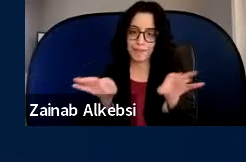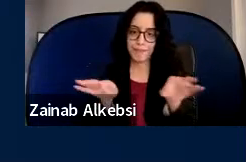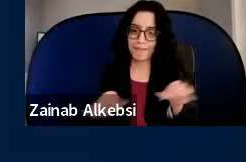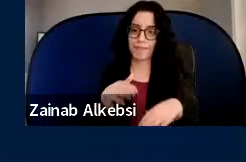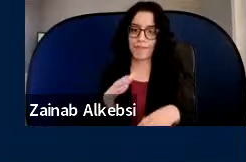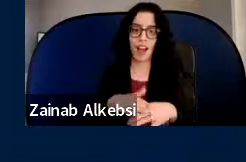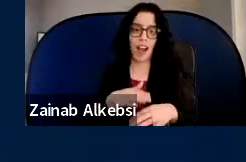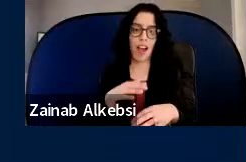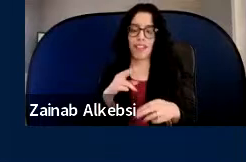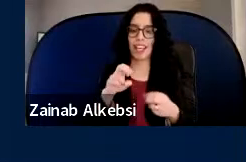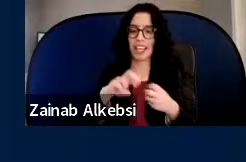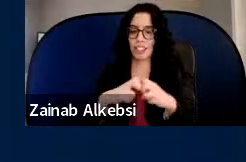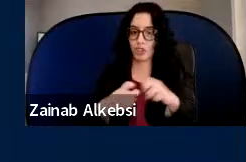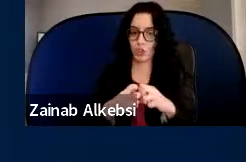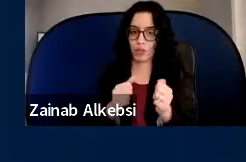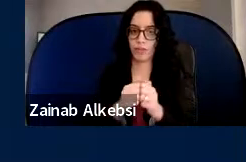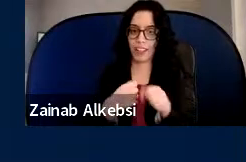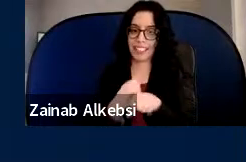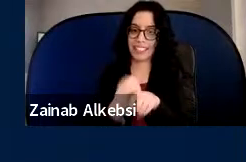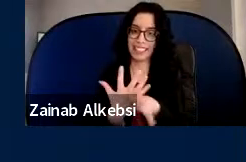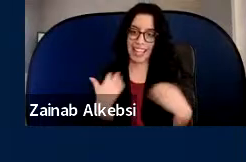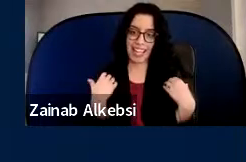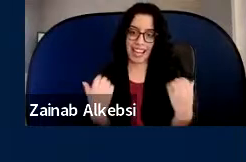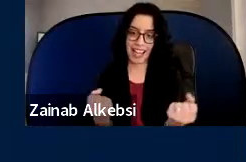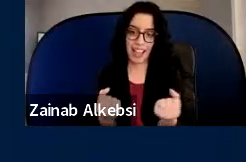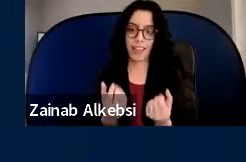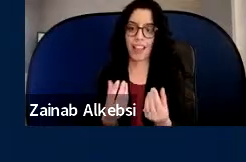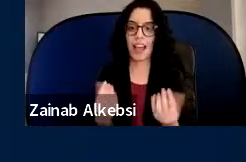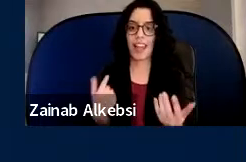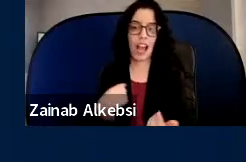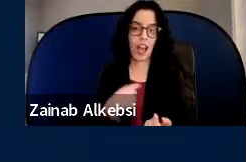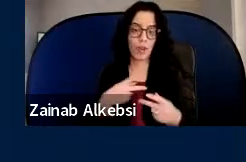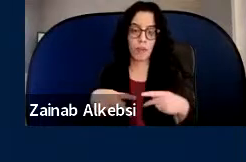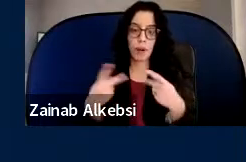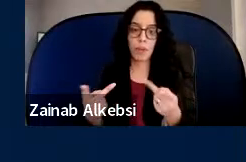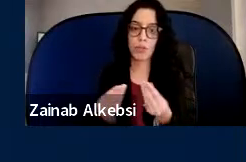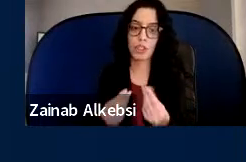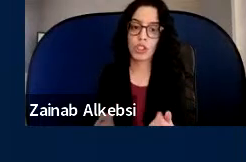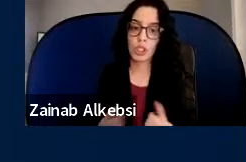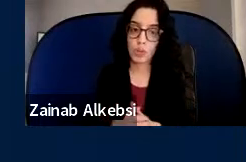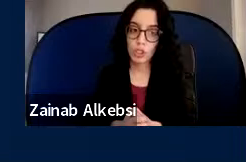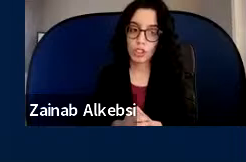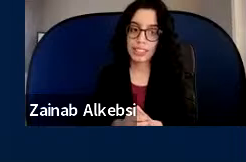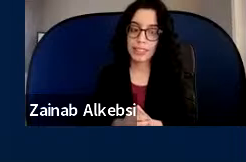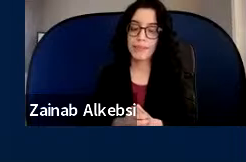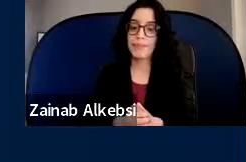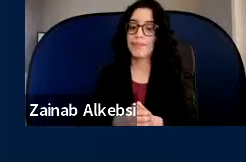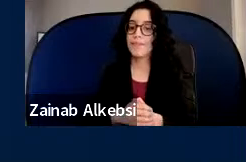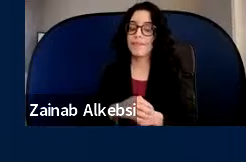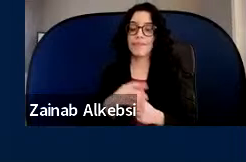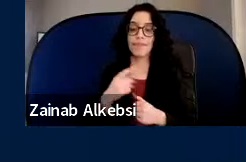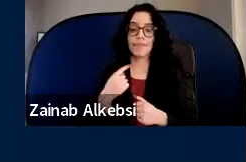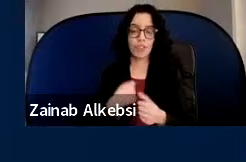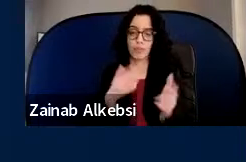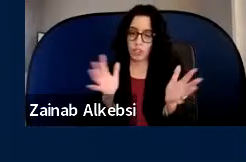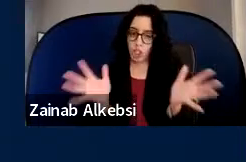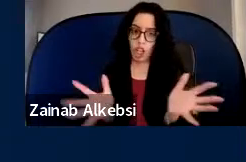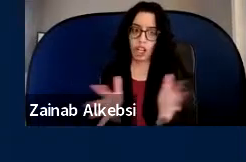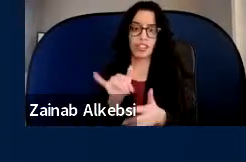here will take you to them. They give you a more detailed examination of what's going on